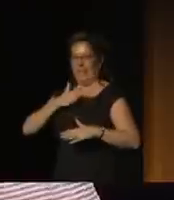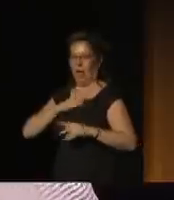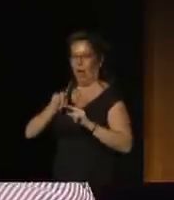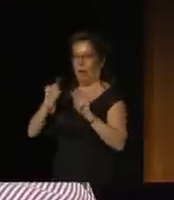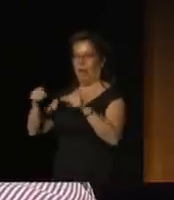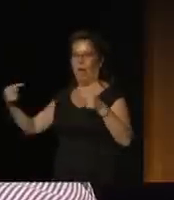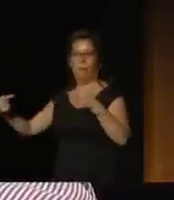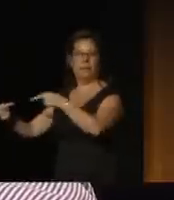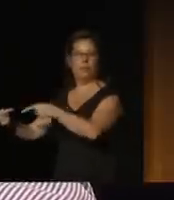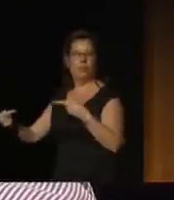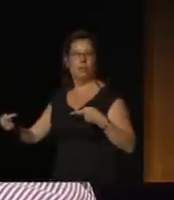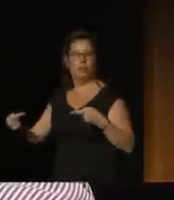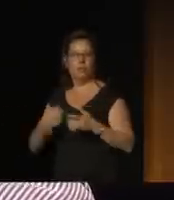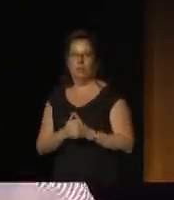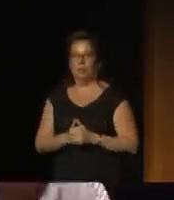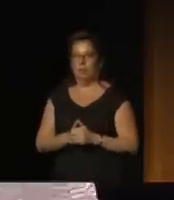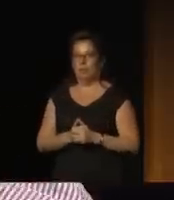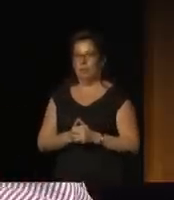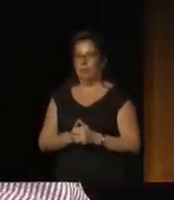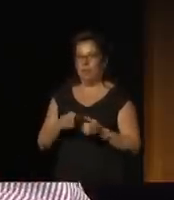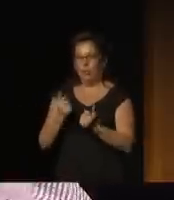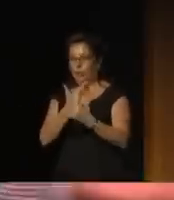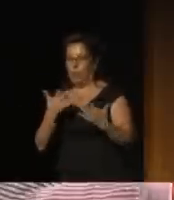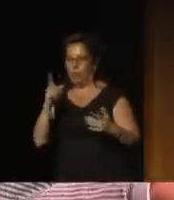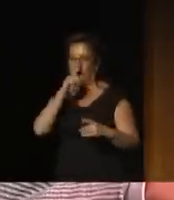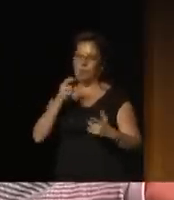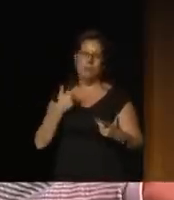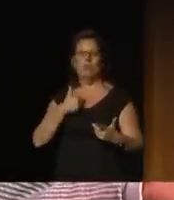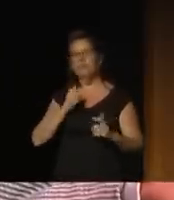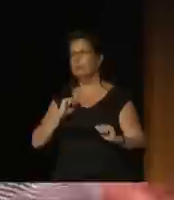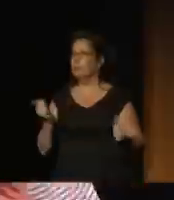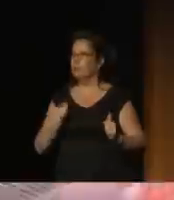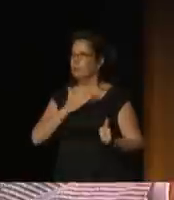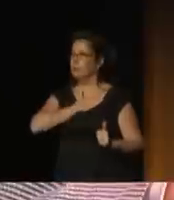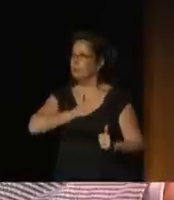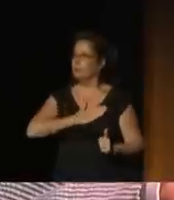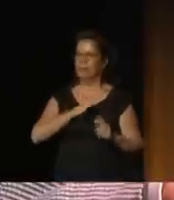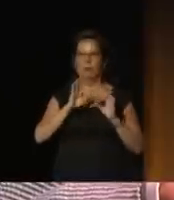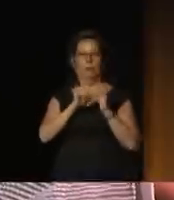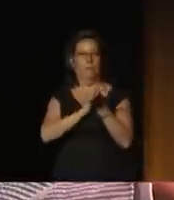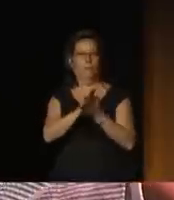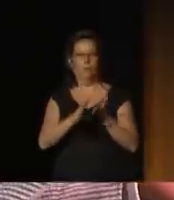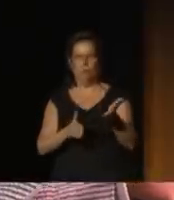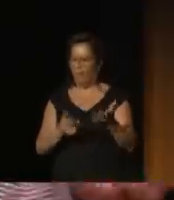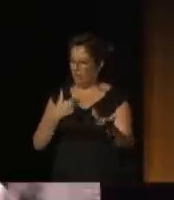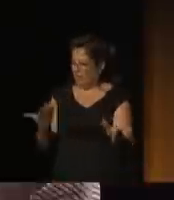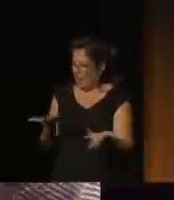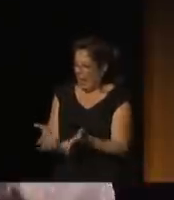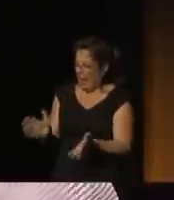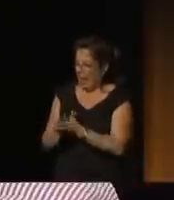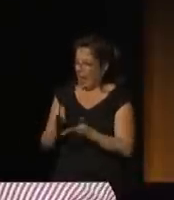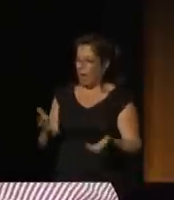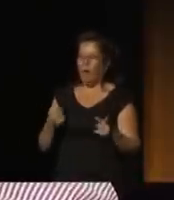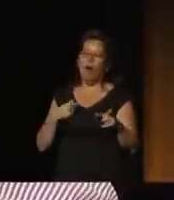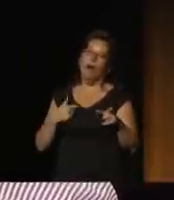had a doorman who voted for George Bush. And I said, what are you talking about? You're in a union. How could you vote for George Bush? You know, he goes, but I